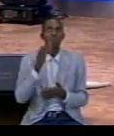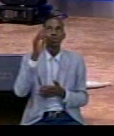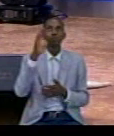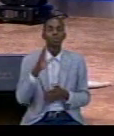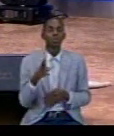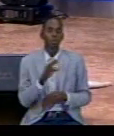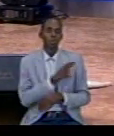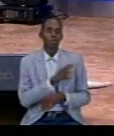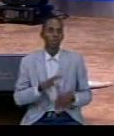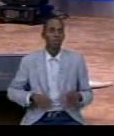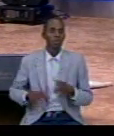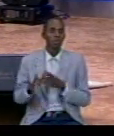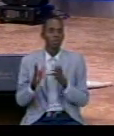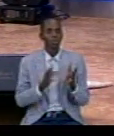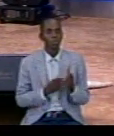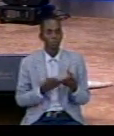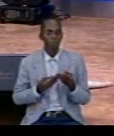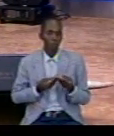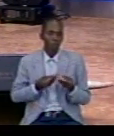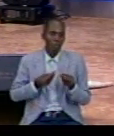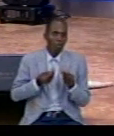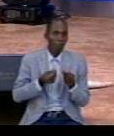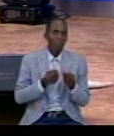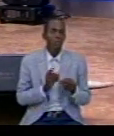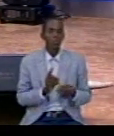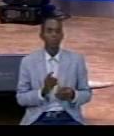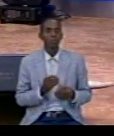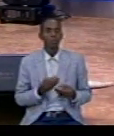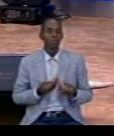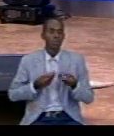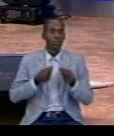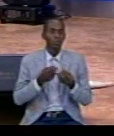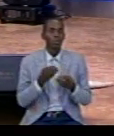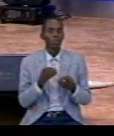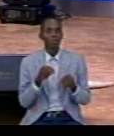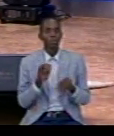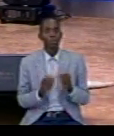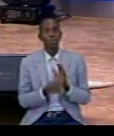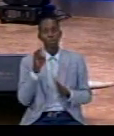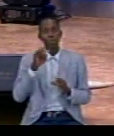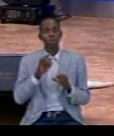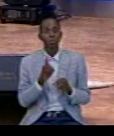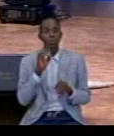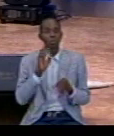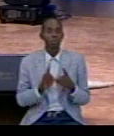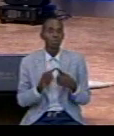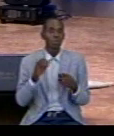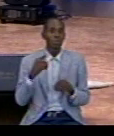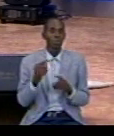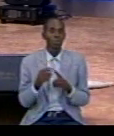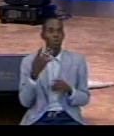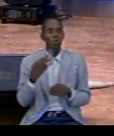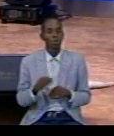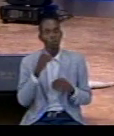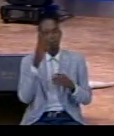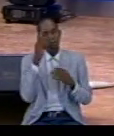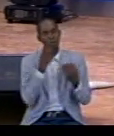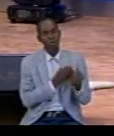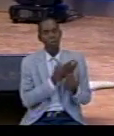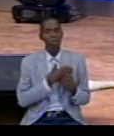Christ, nourished up in the words of faith and of good doctrine, whereunto